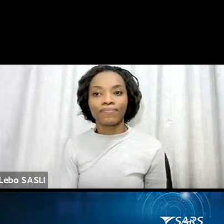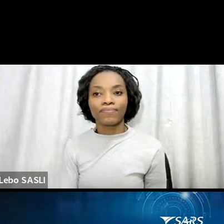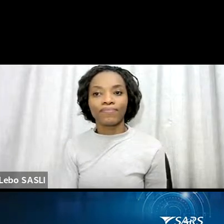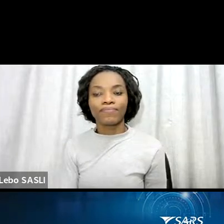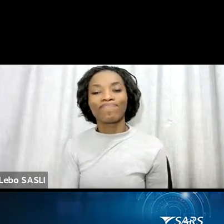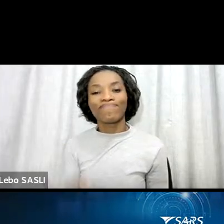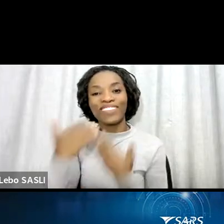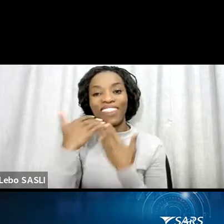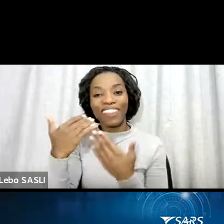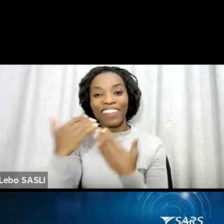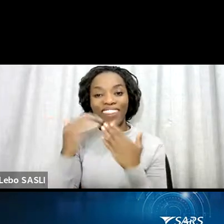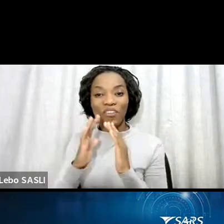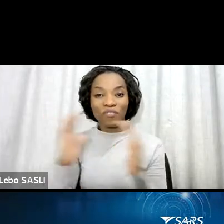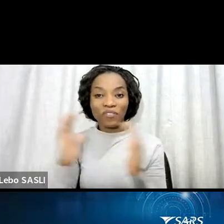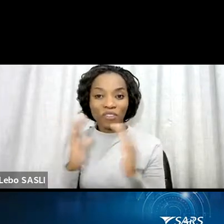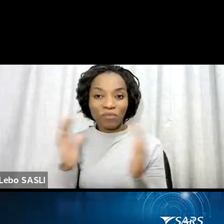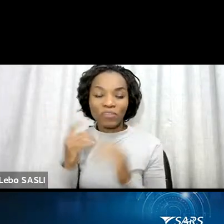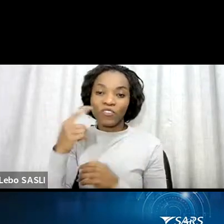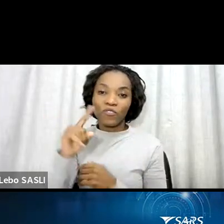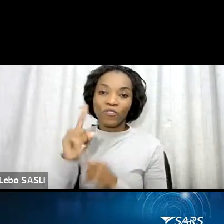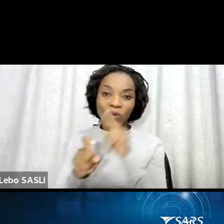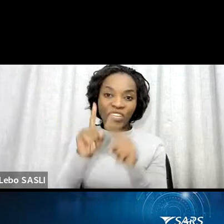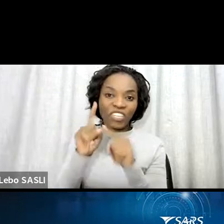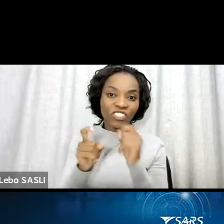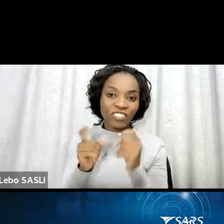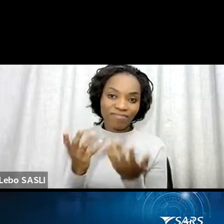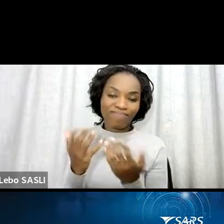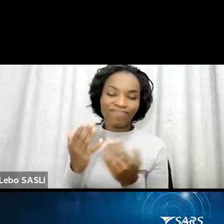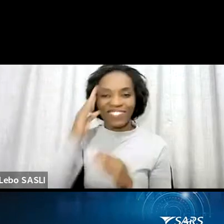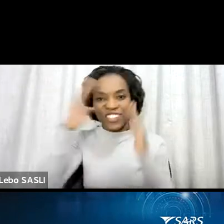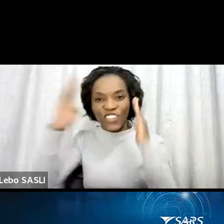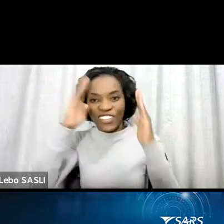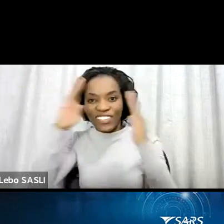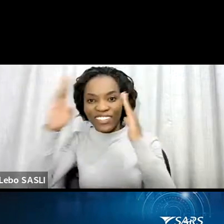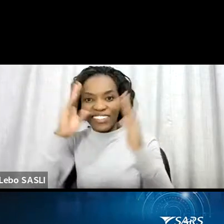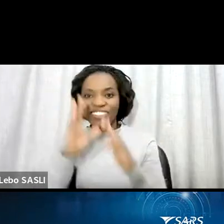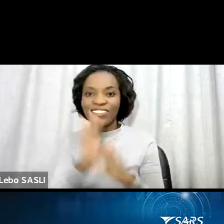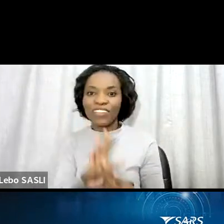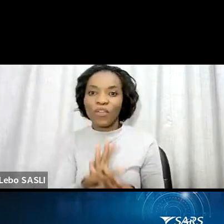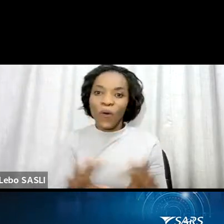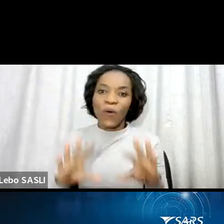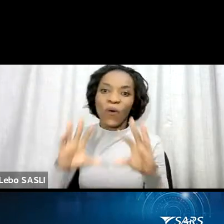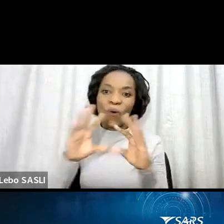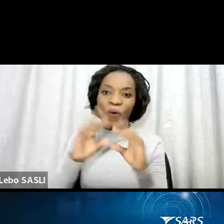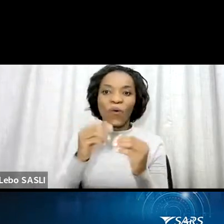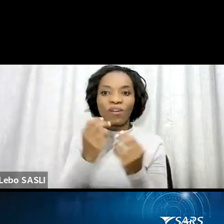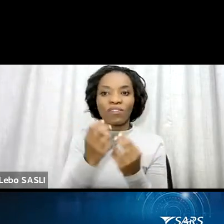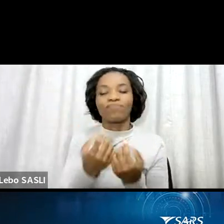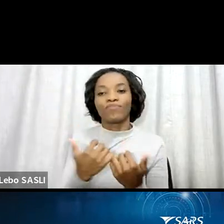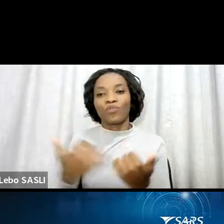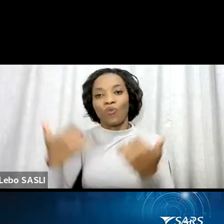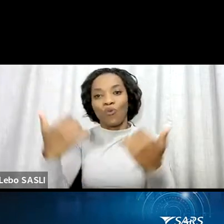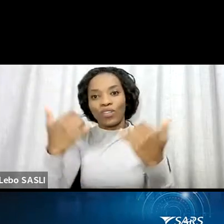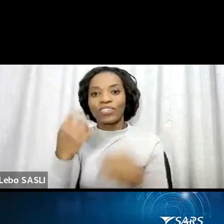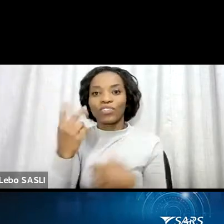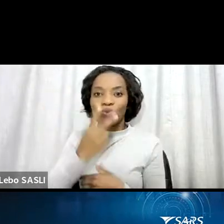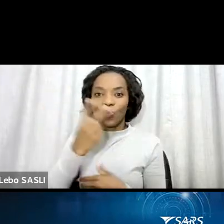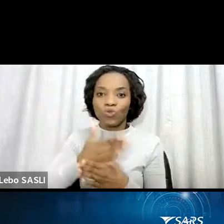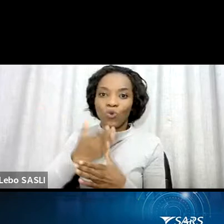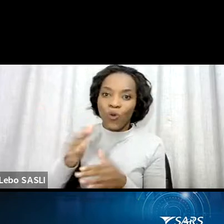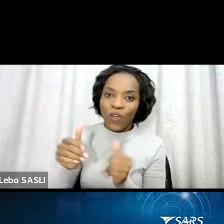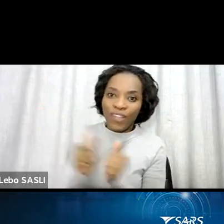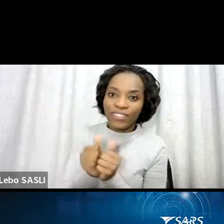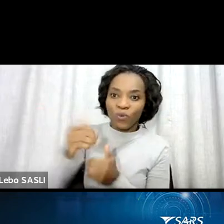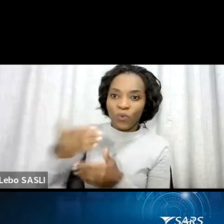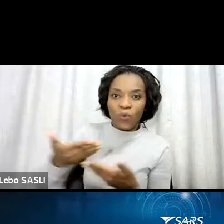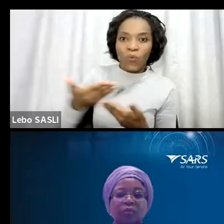Thank you very much for those questions. Good day, audience, colleagues, and welcome from my side